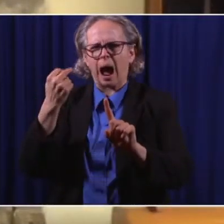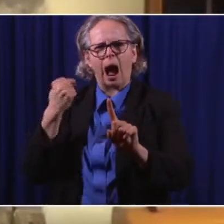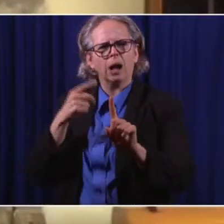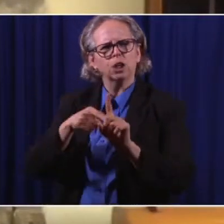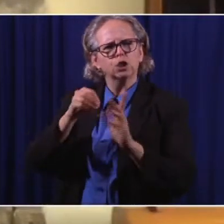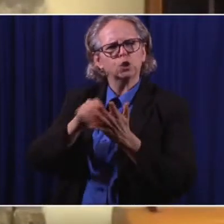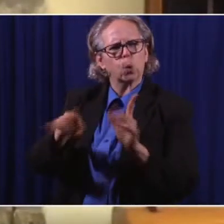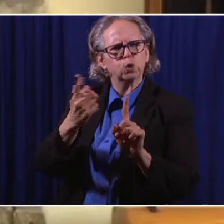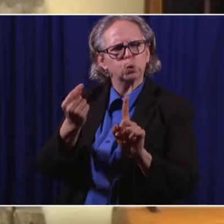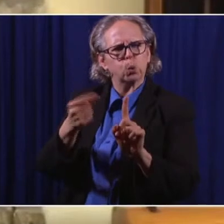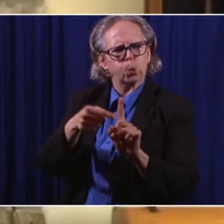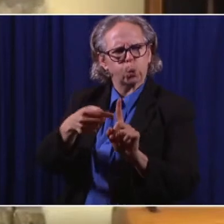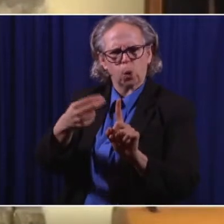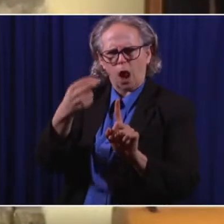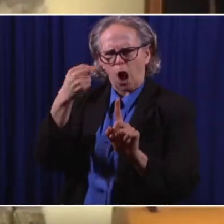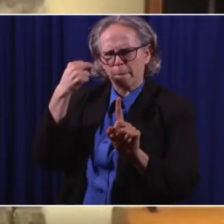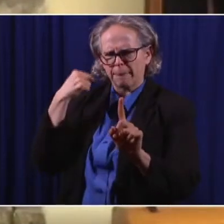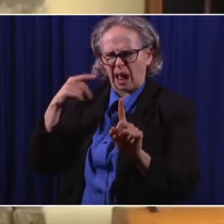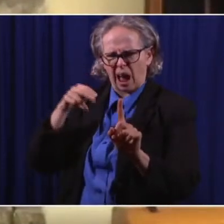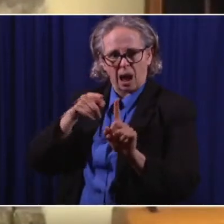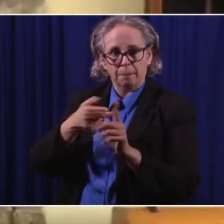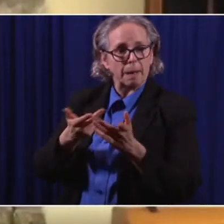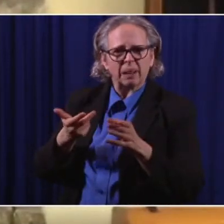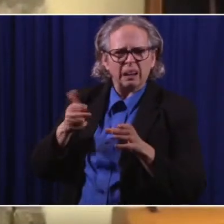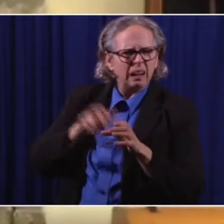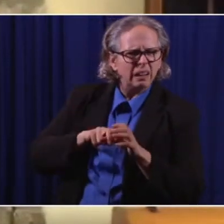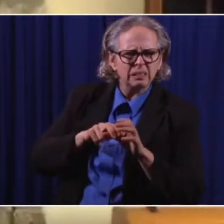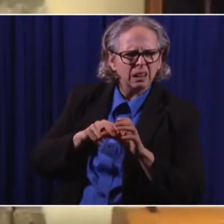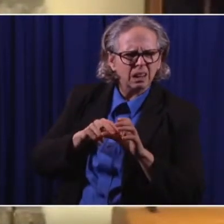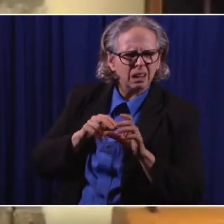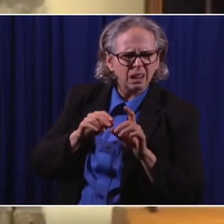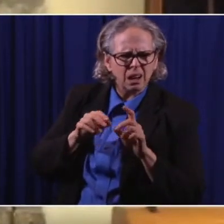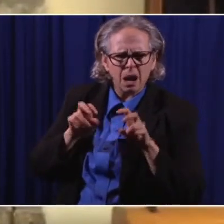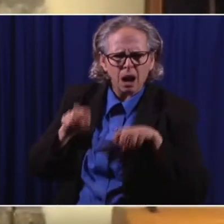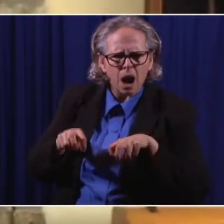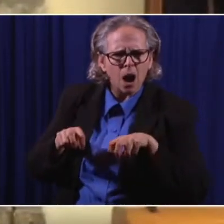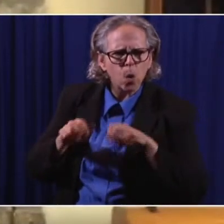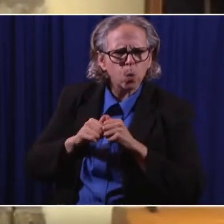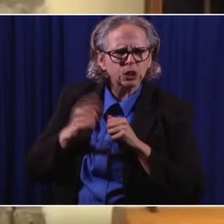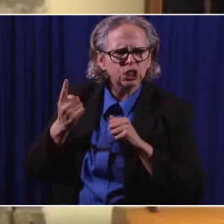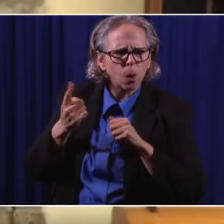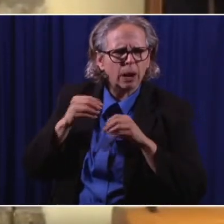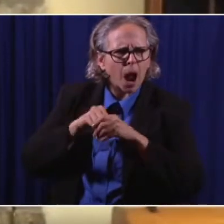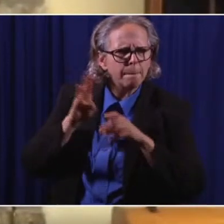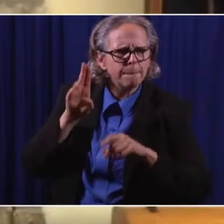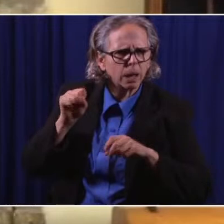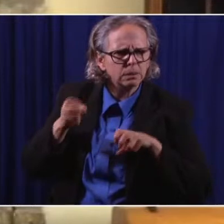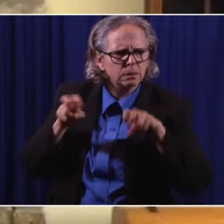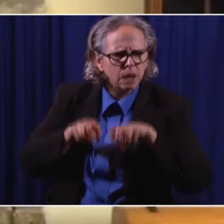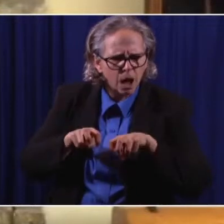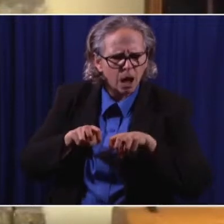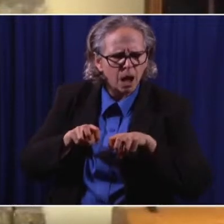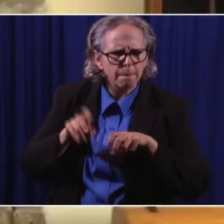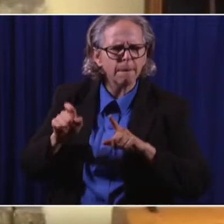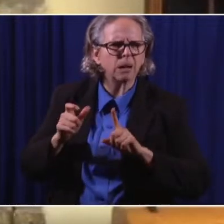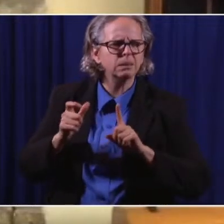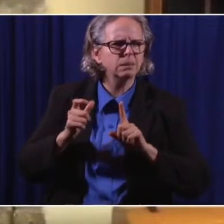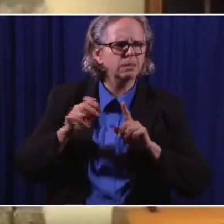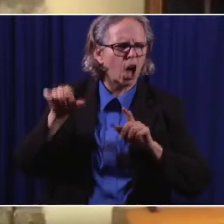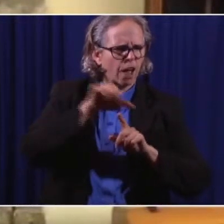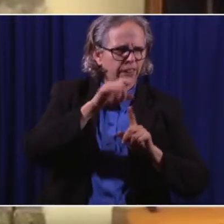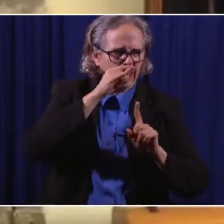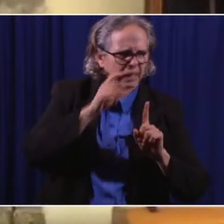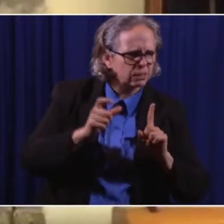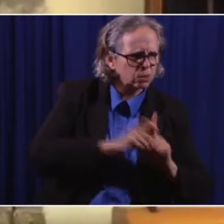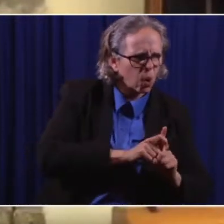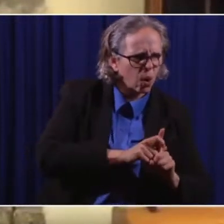was within 4 feet of her, for longer than 15 minutes, and he's got to be quarantined. And that's what the CDC says.